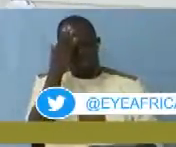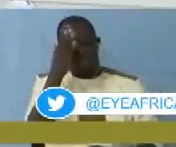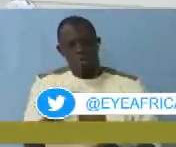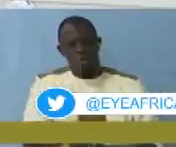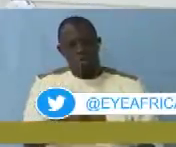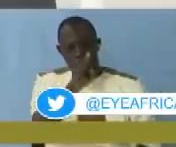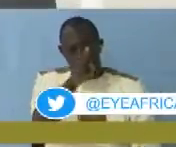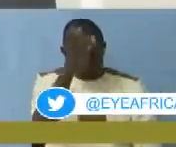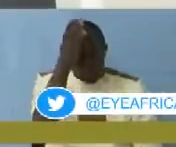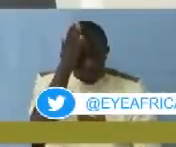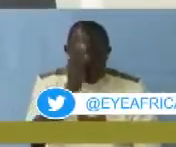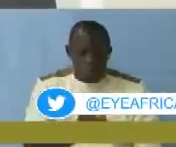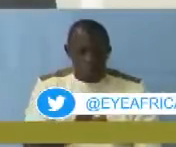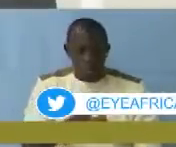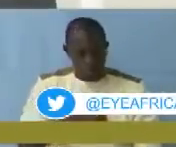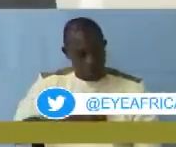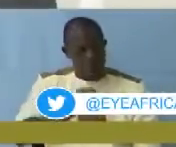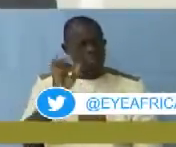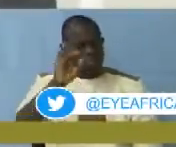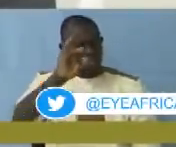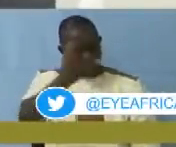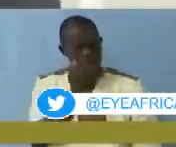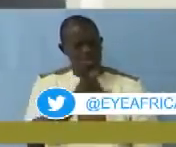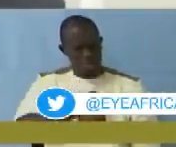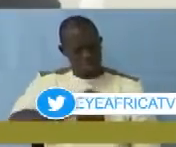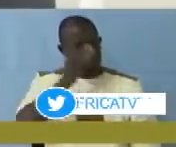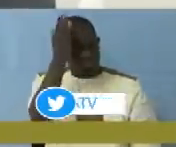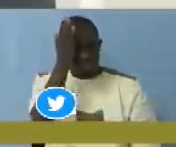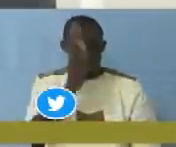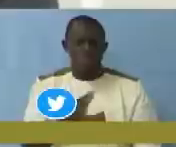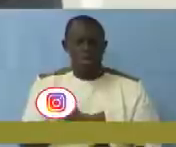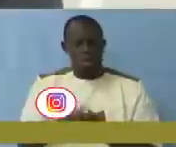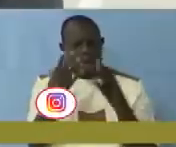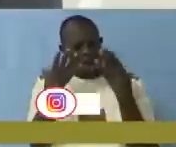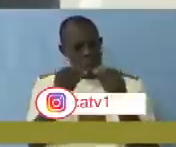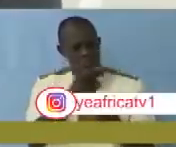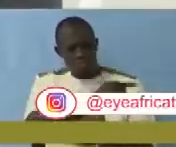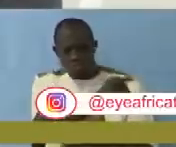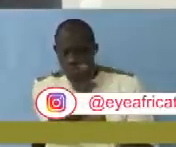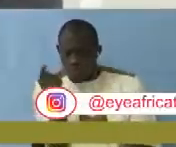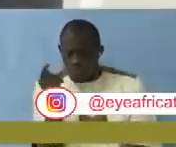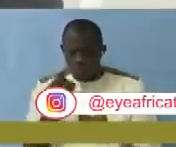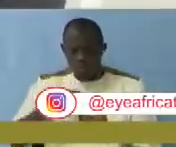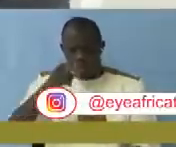Are you serious? I'm serious. This is how you people worked at the NIA?